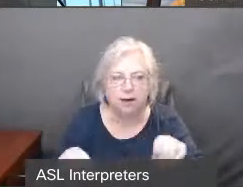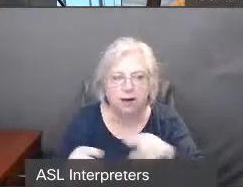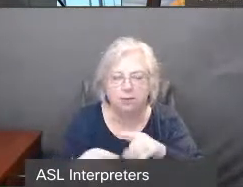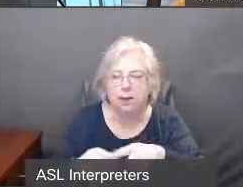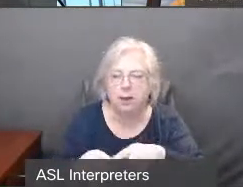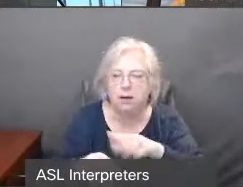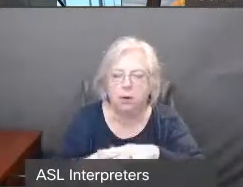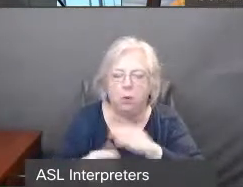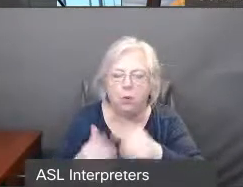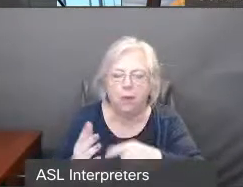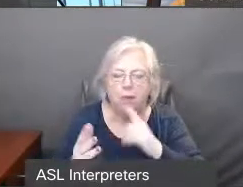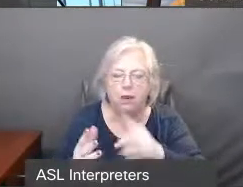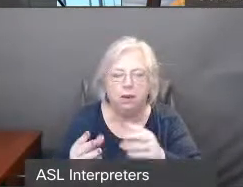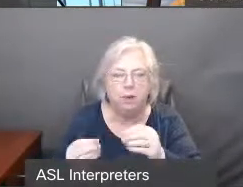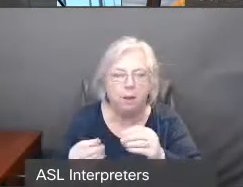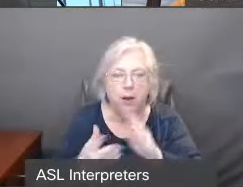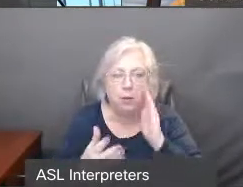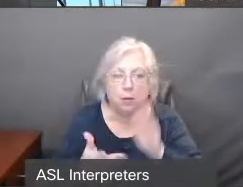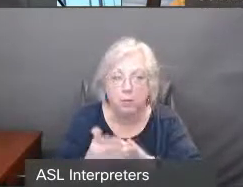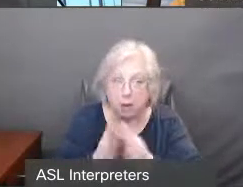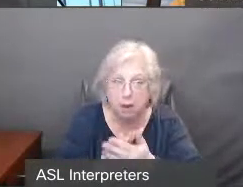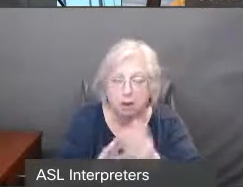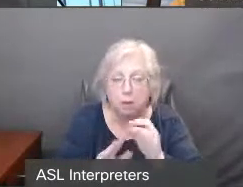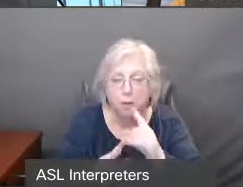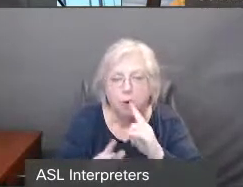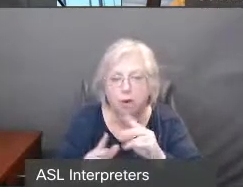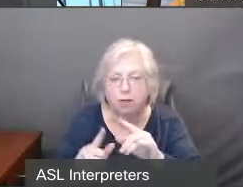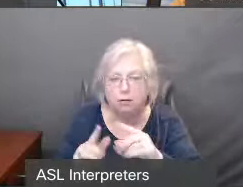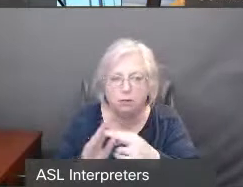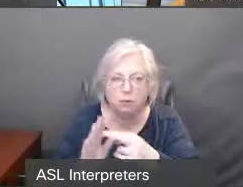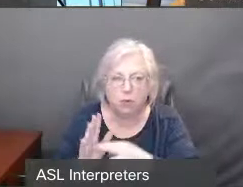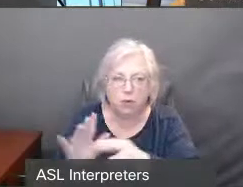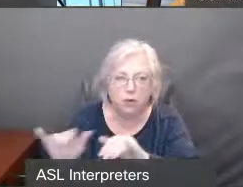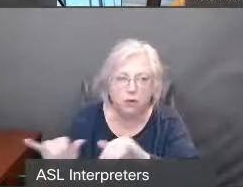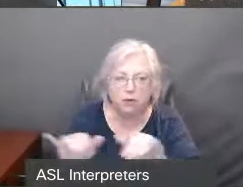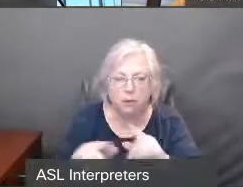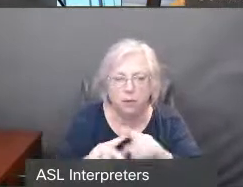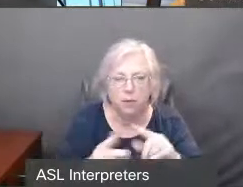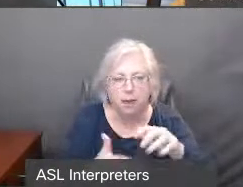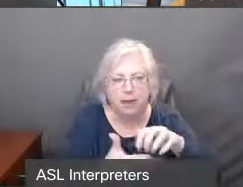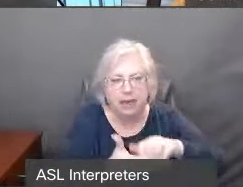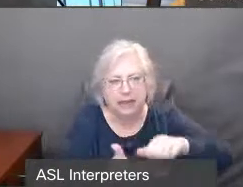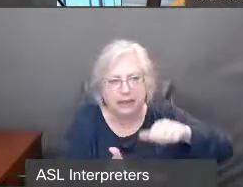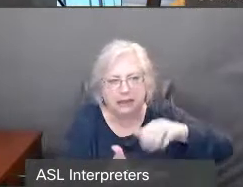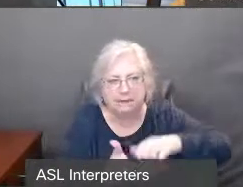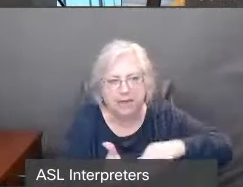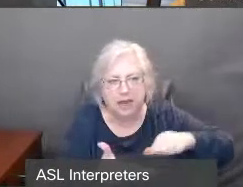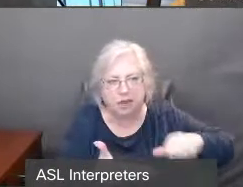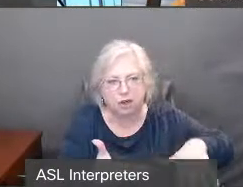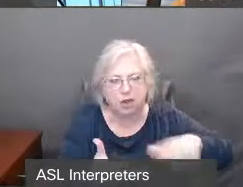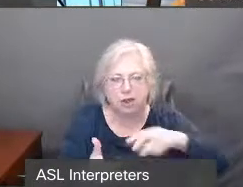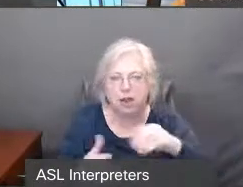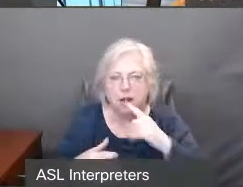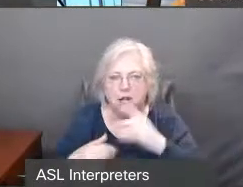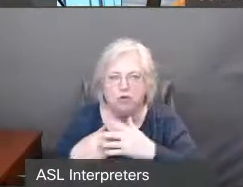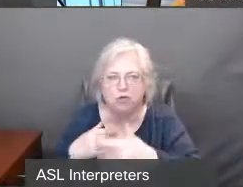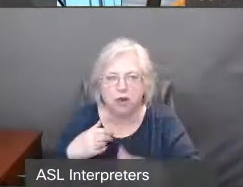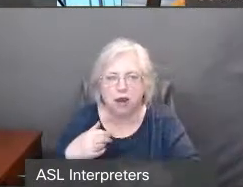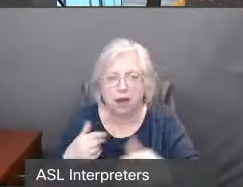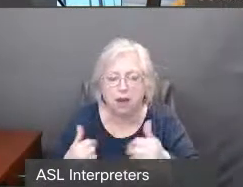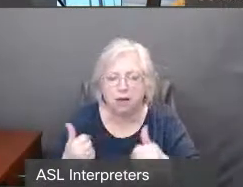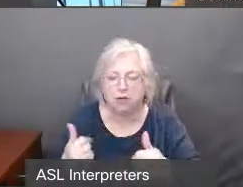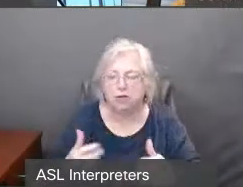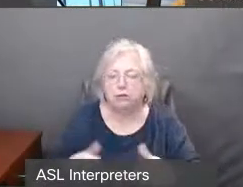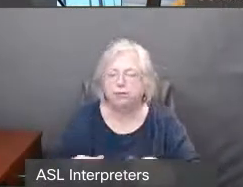or is it pretty much the same type of excavation and Well, drainage? Chairman Berry,